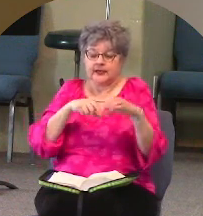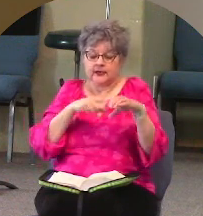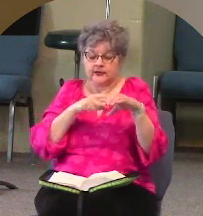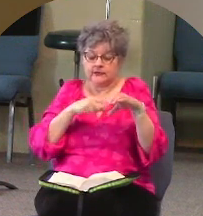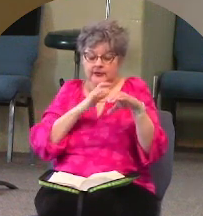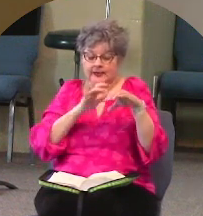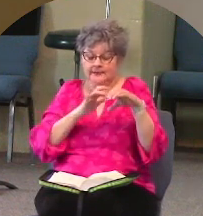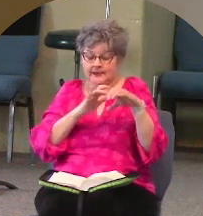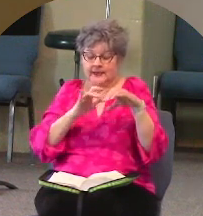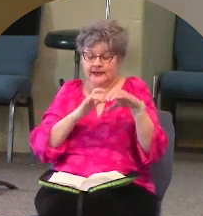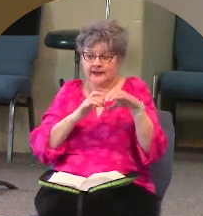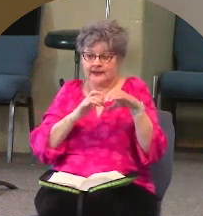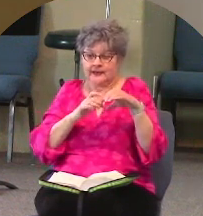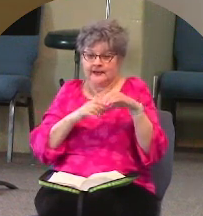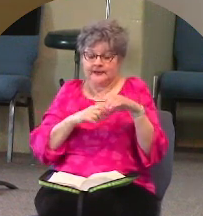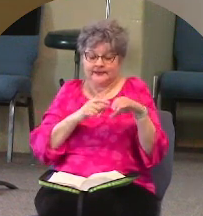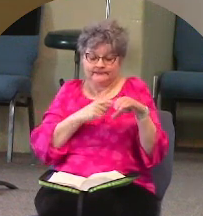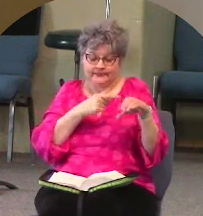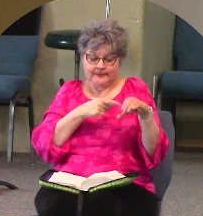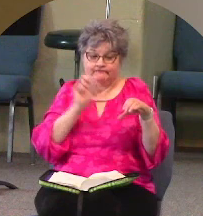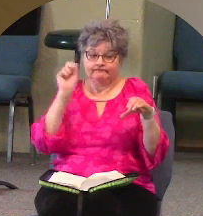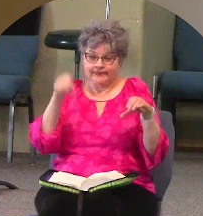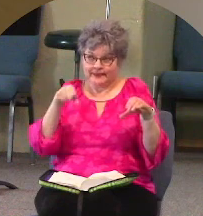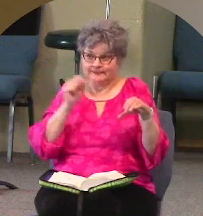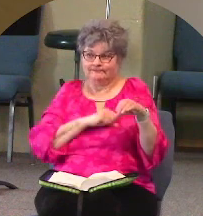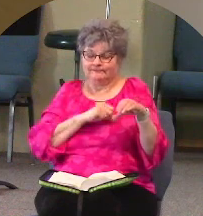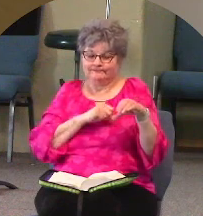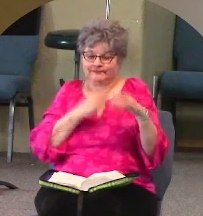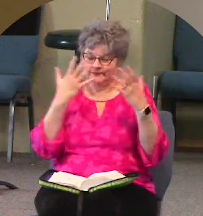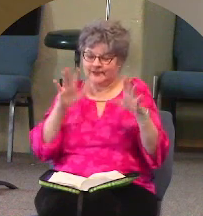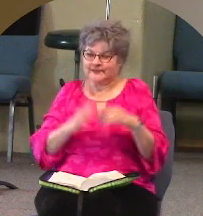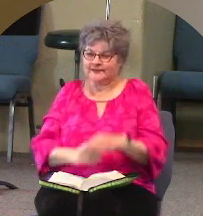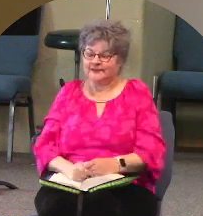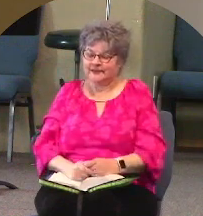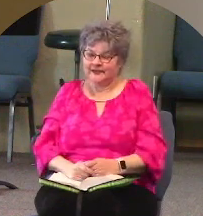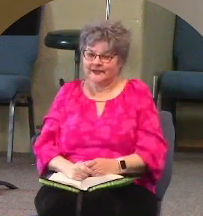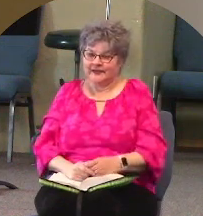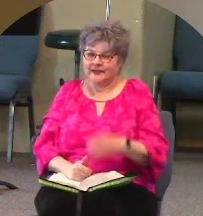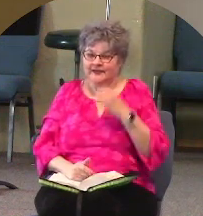is the caption that says, yep, it's done.